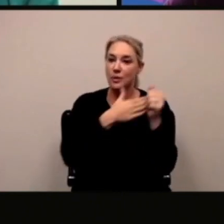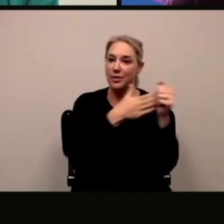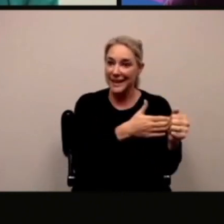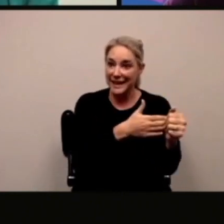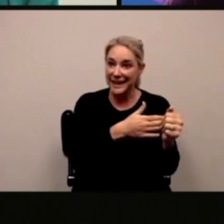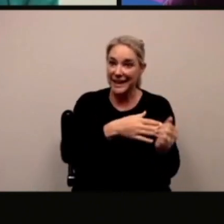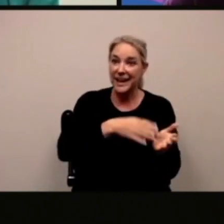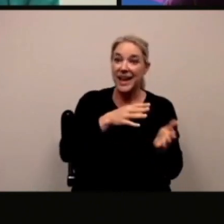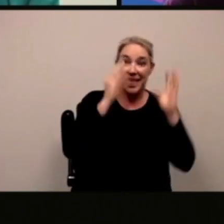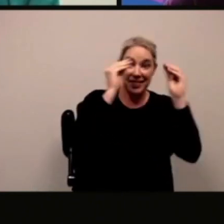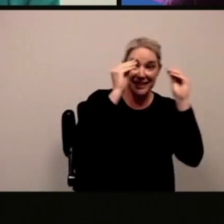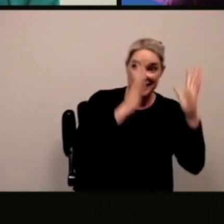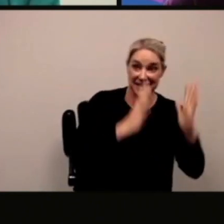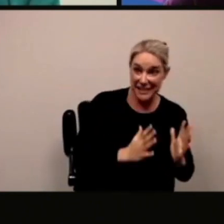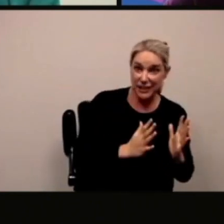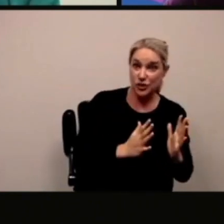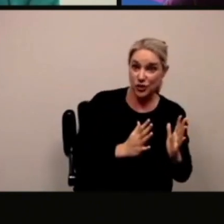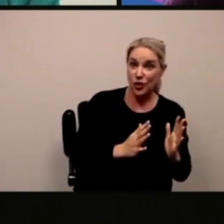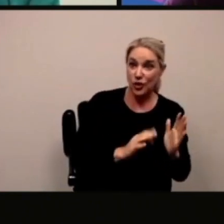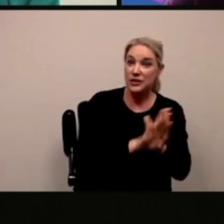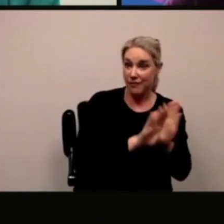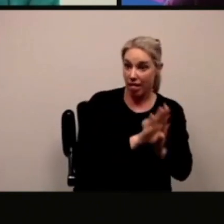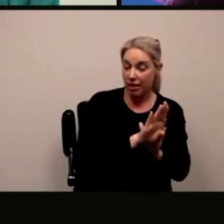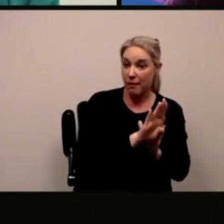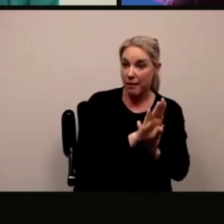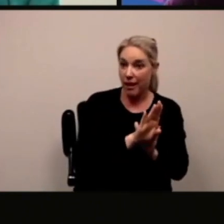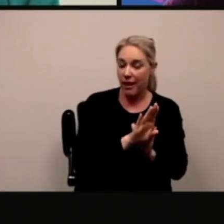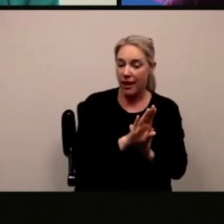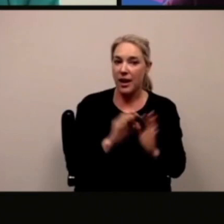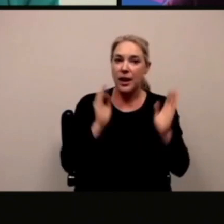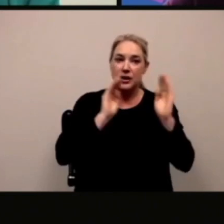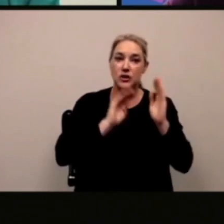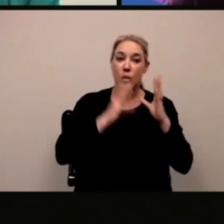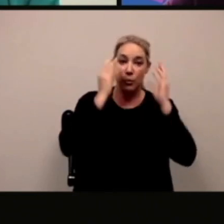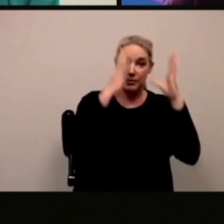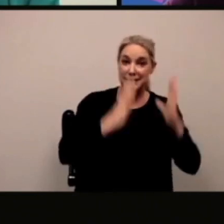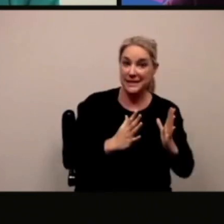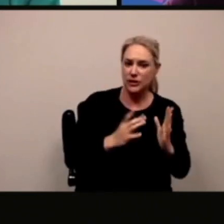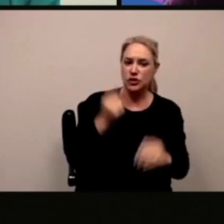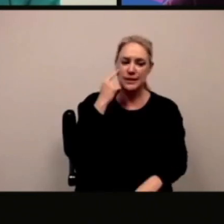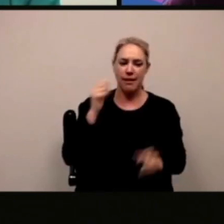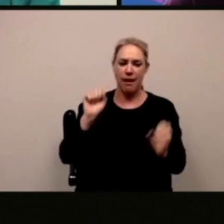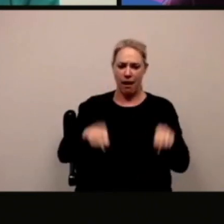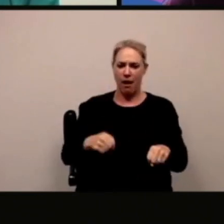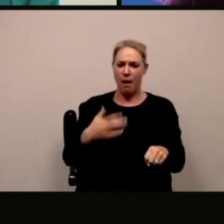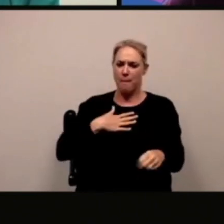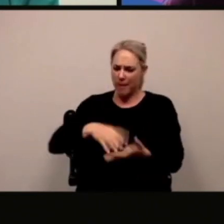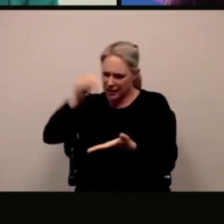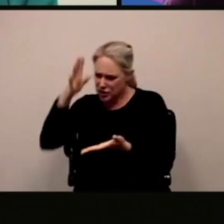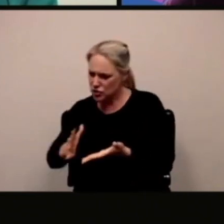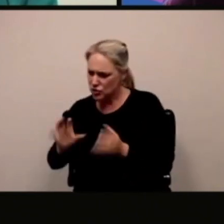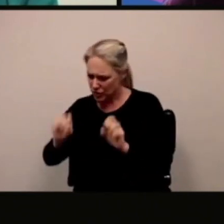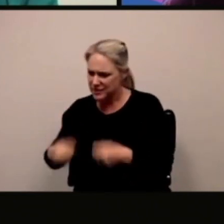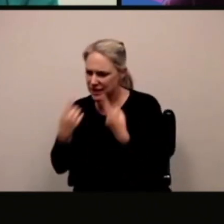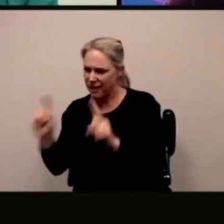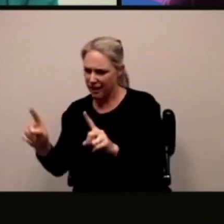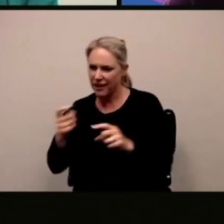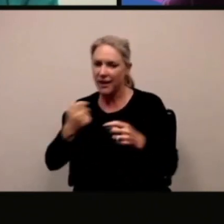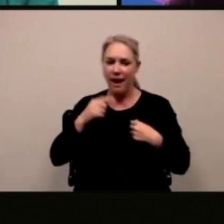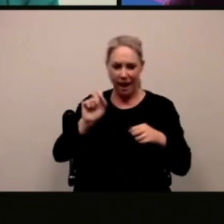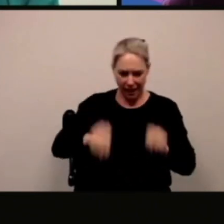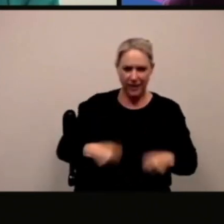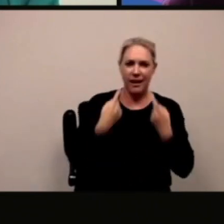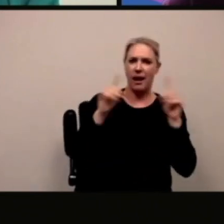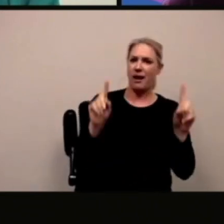like, hey, if my students can do this, I think I can do this too. And so that's how we kind of got buy-in from the teachers. And then once the teachers